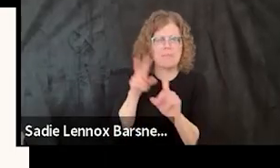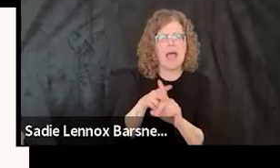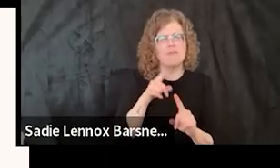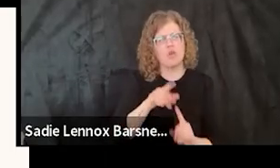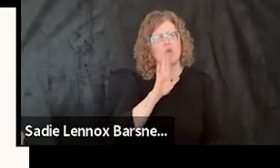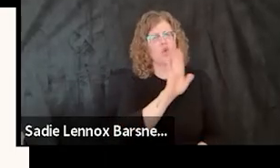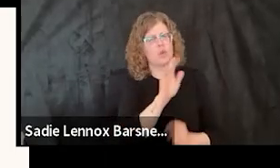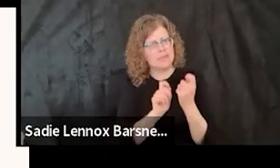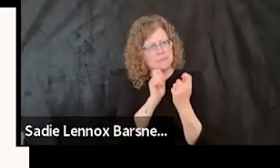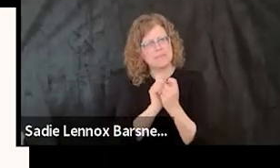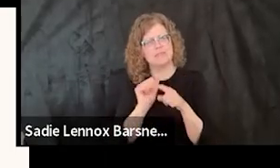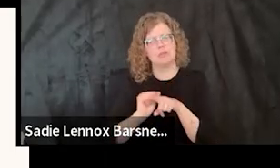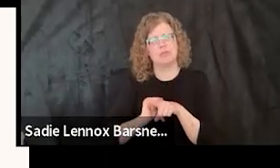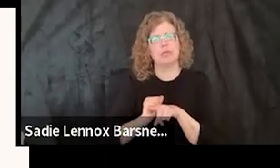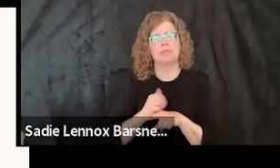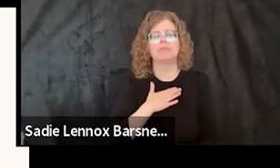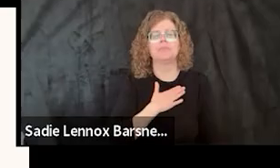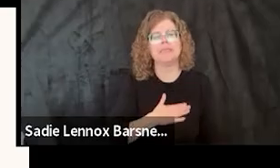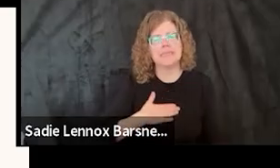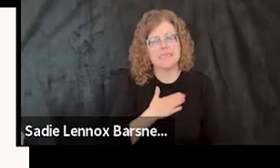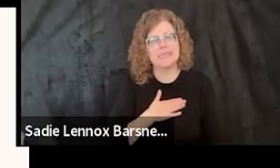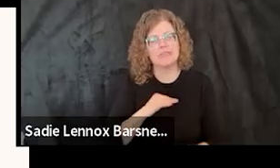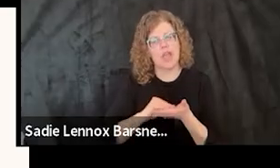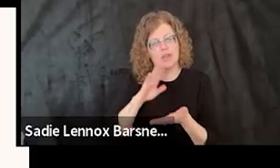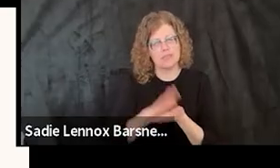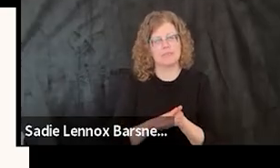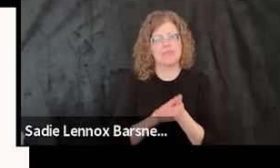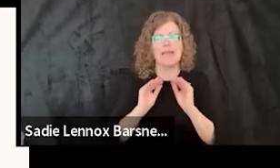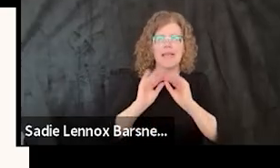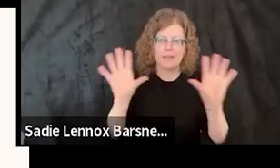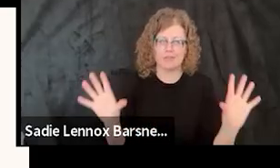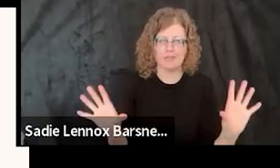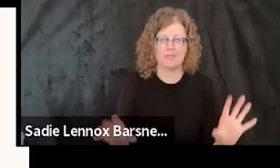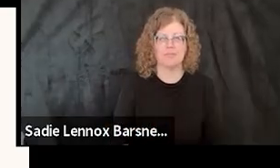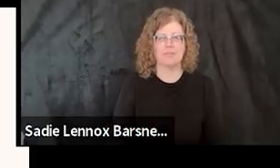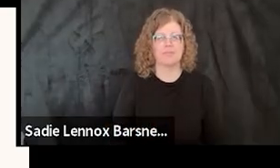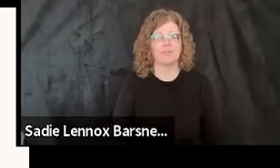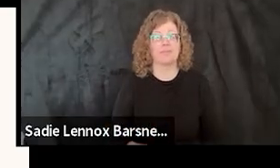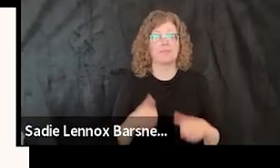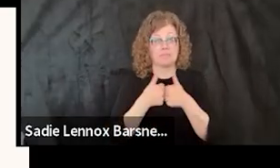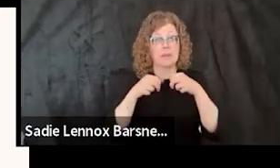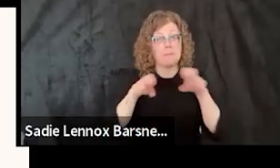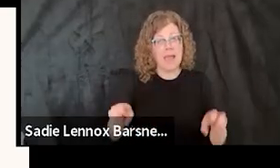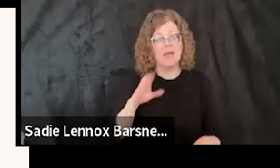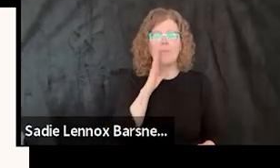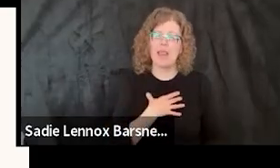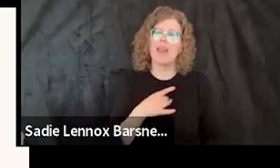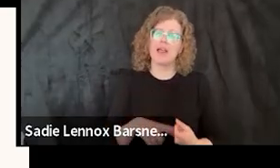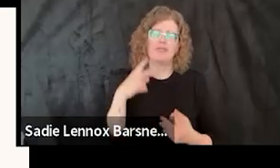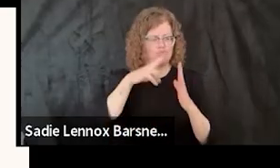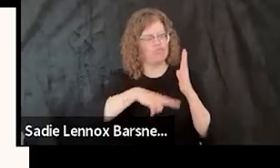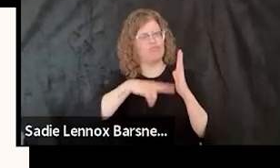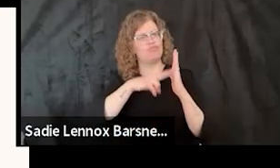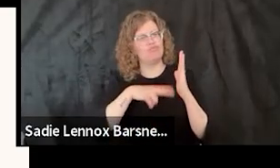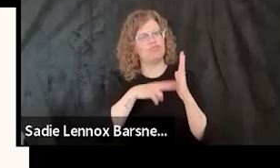define it. Assessors really appreciate being able to easily understand and read an application since